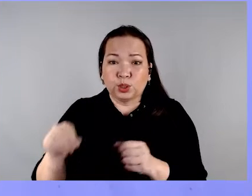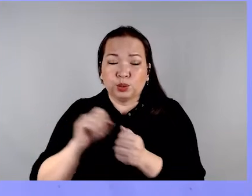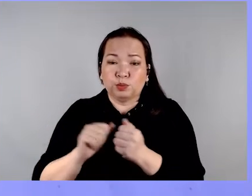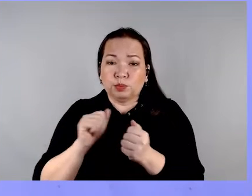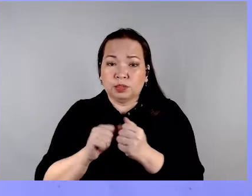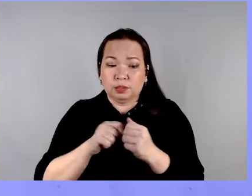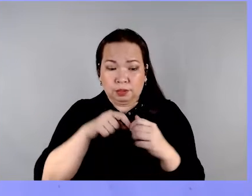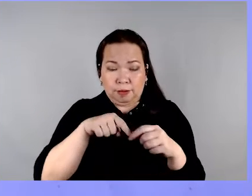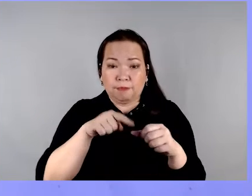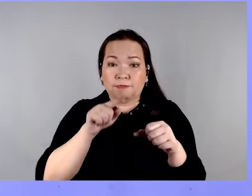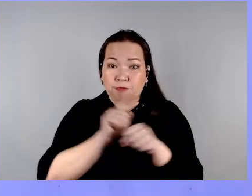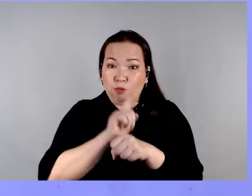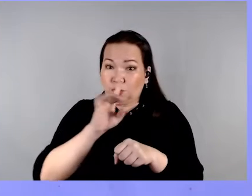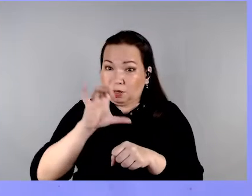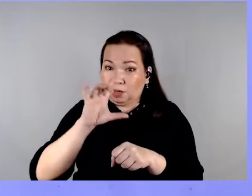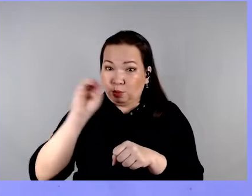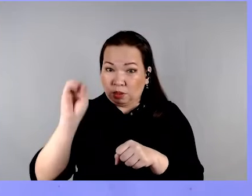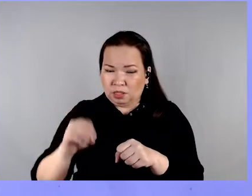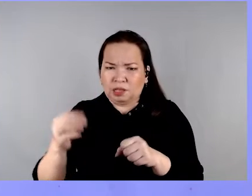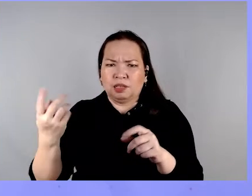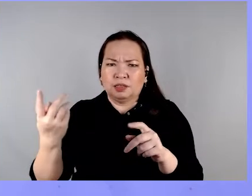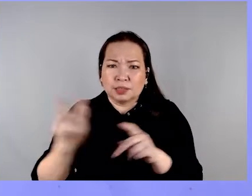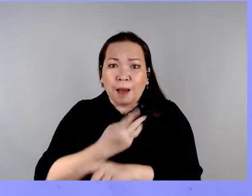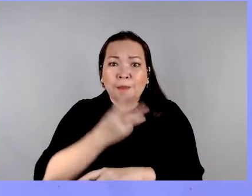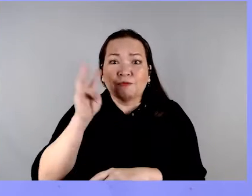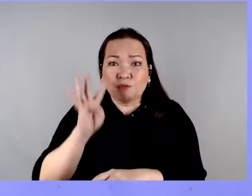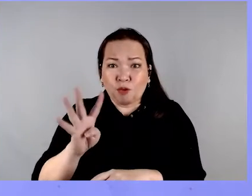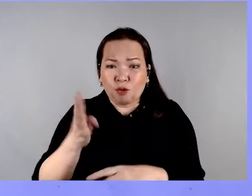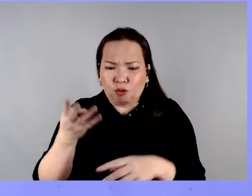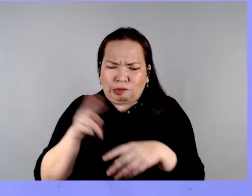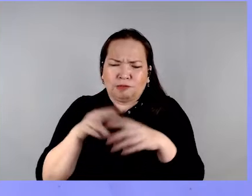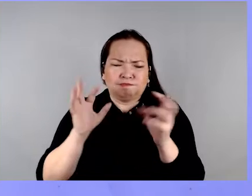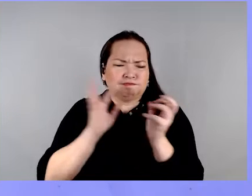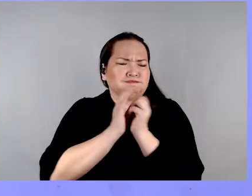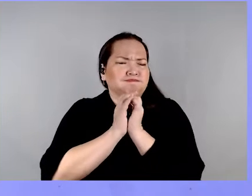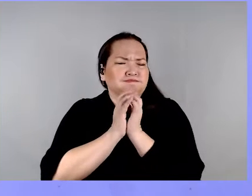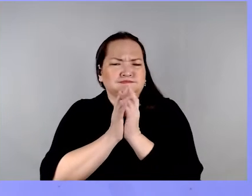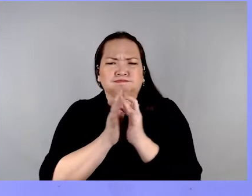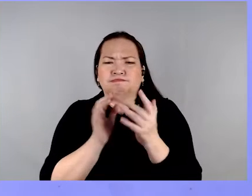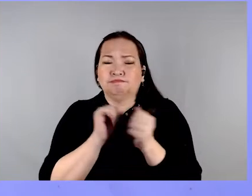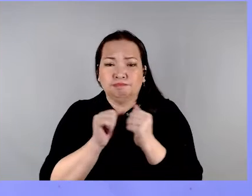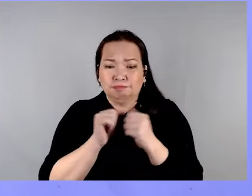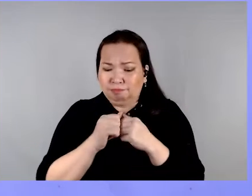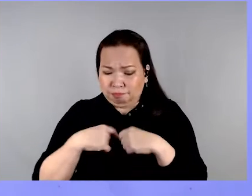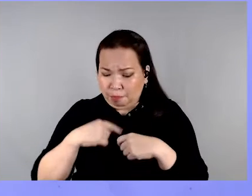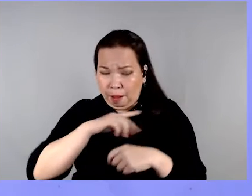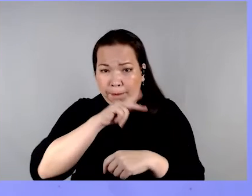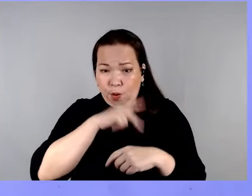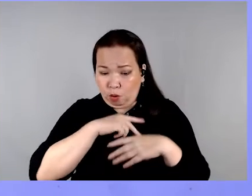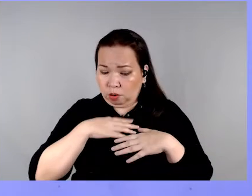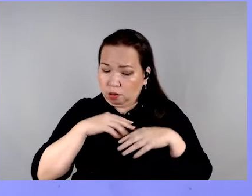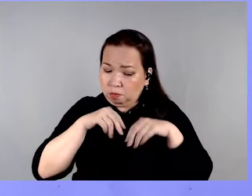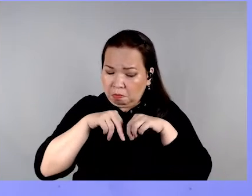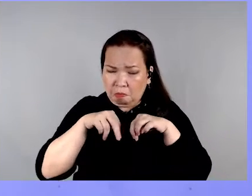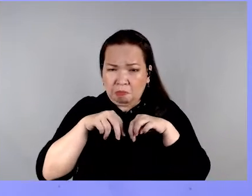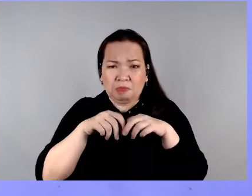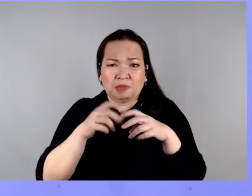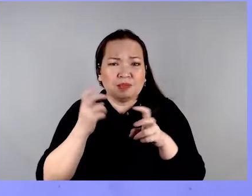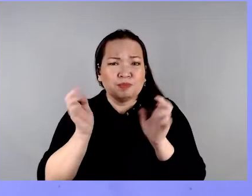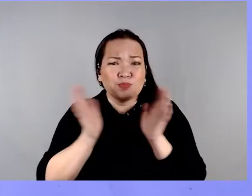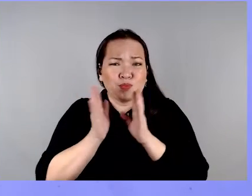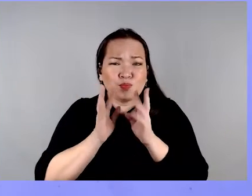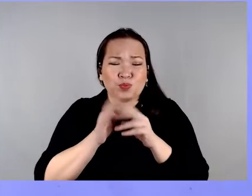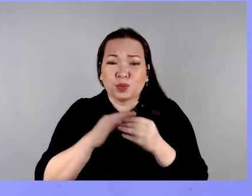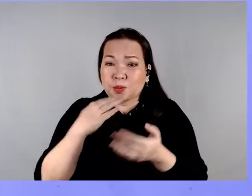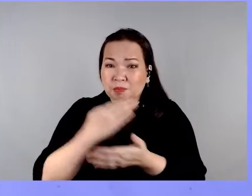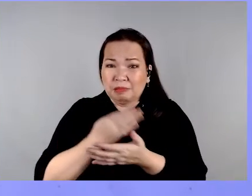with BJMP jails housing more than four times their actual capacity. Not only is personal space scarce, but the budget is